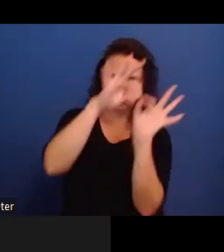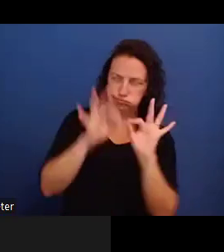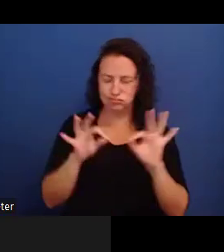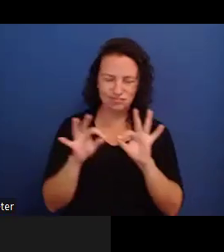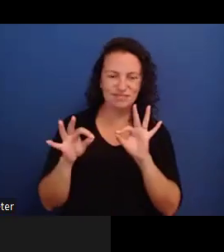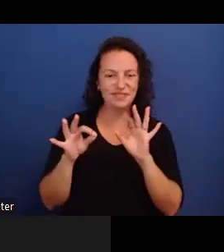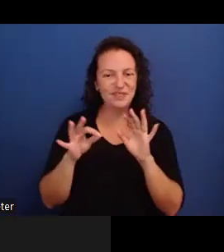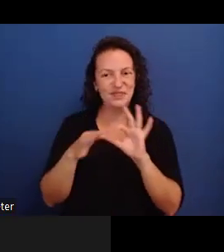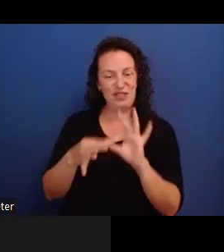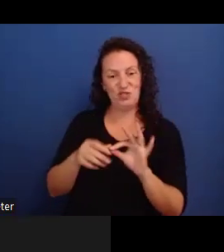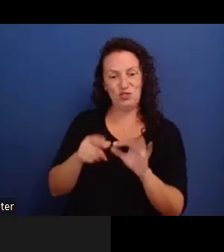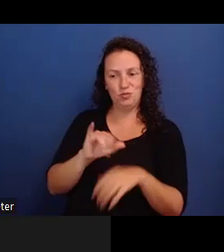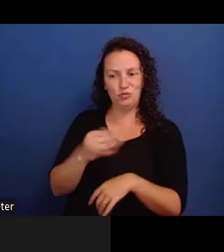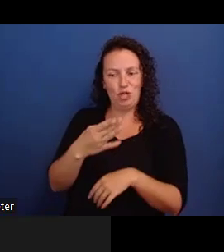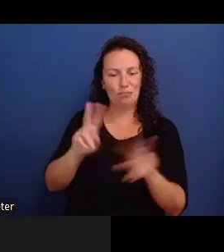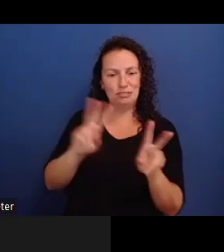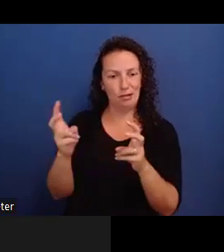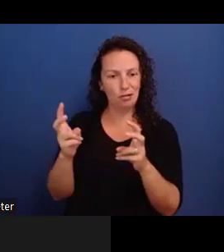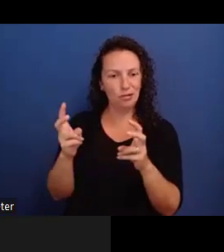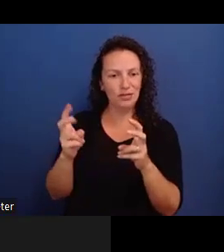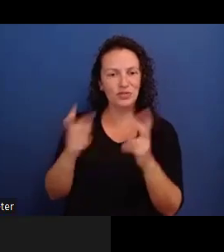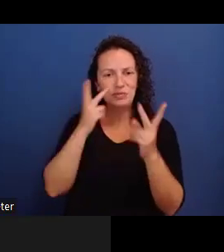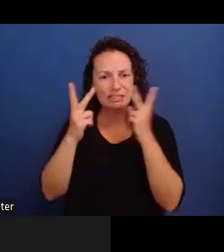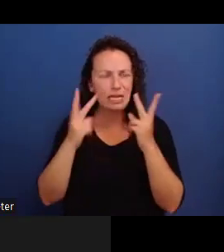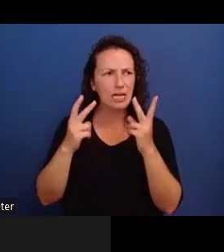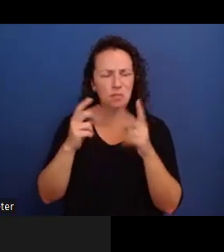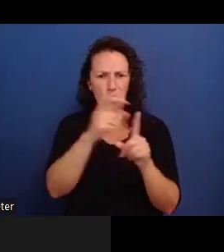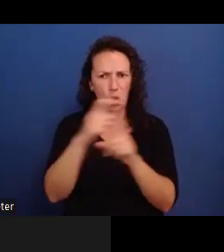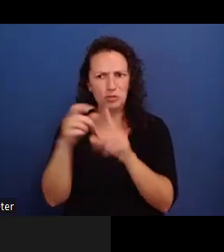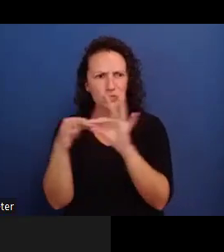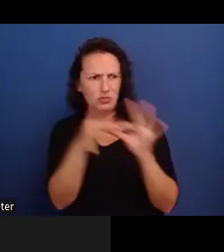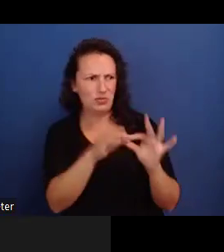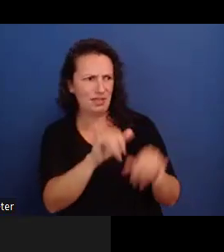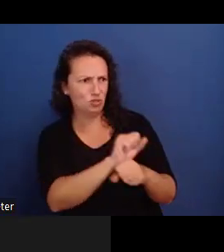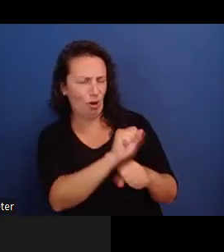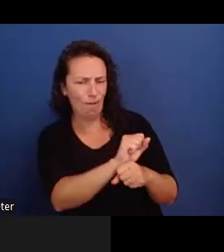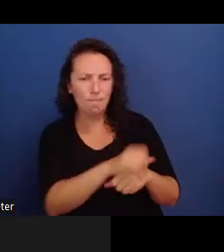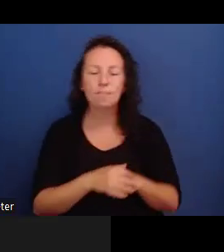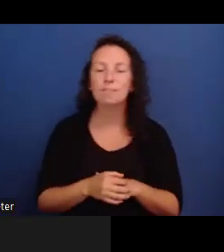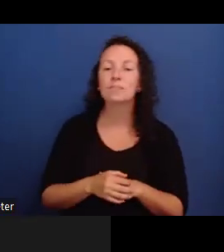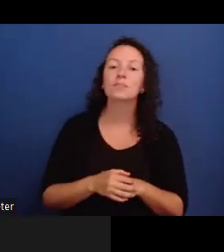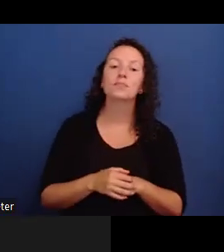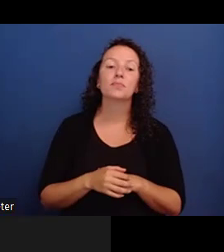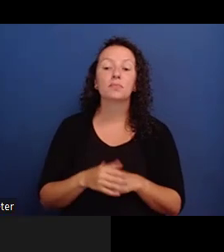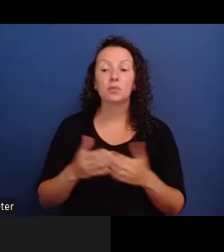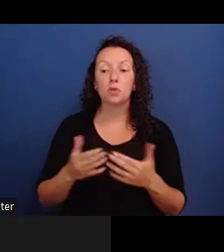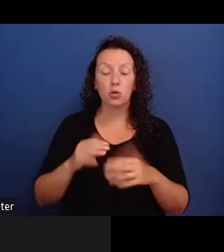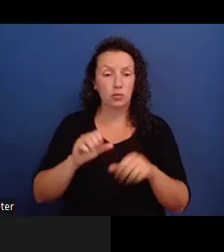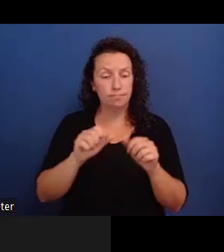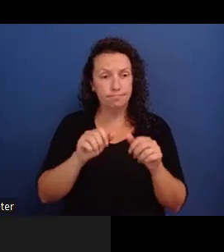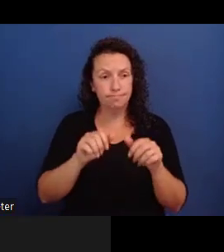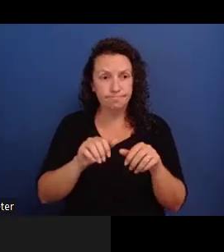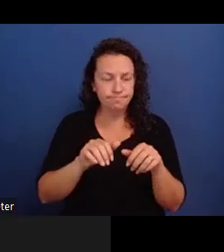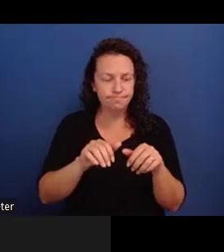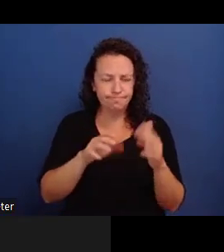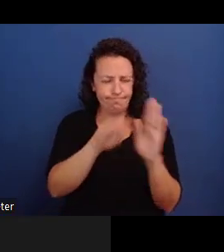you've selected. And then it goes on, as Marion said, to like list out the tasks that you do. It